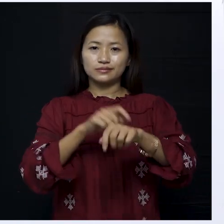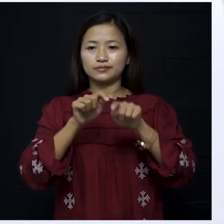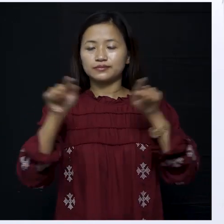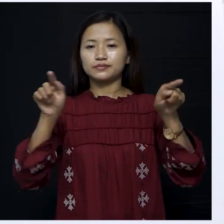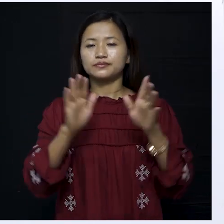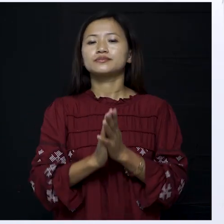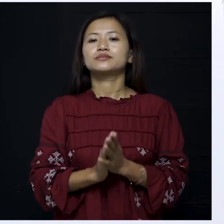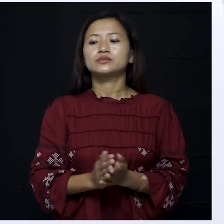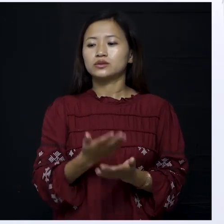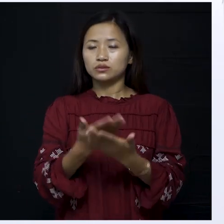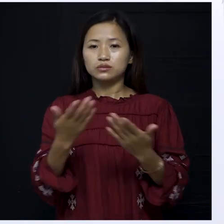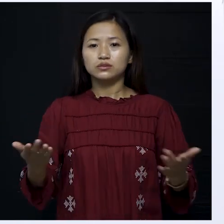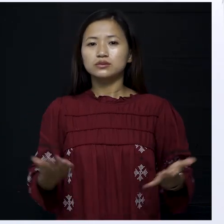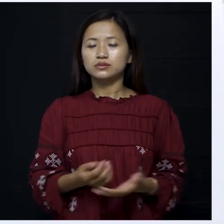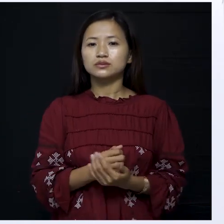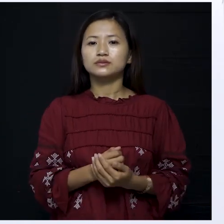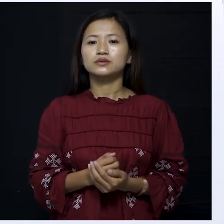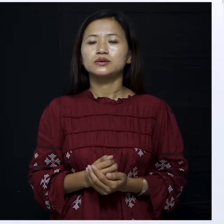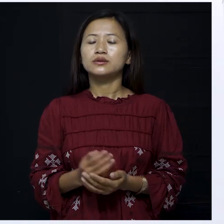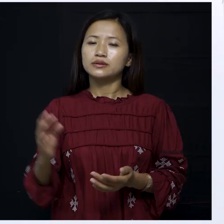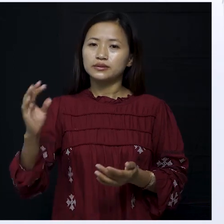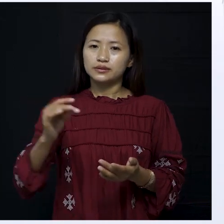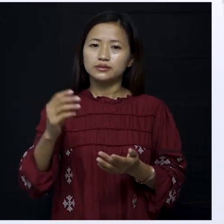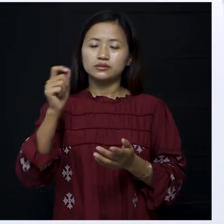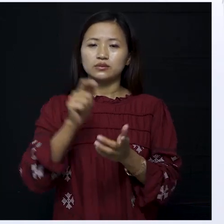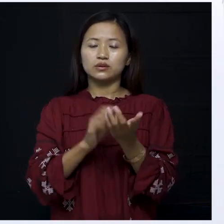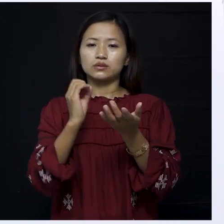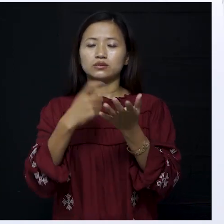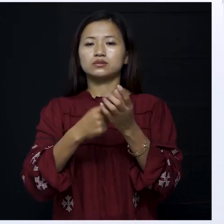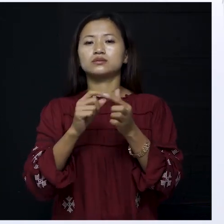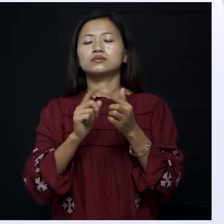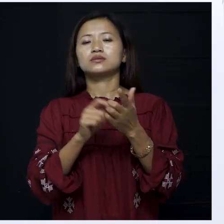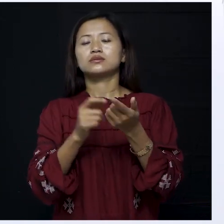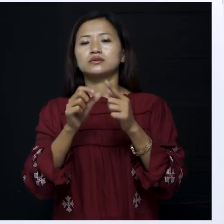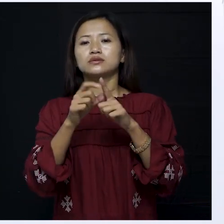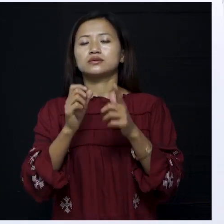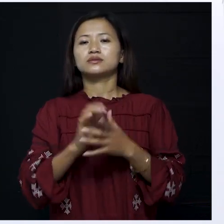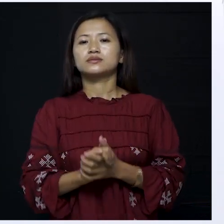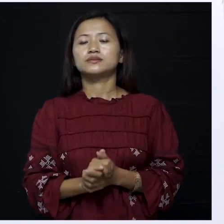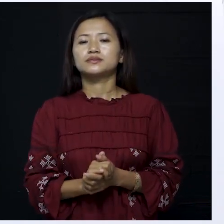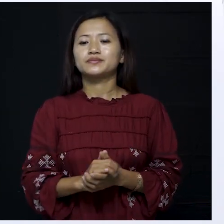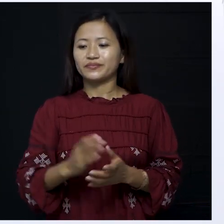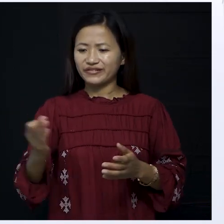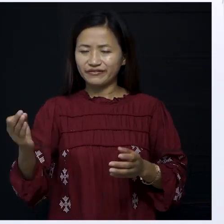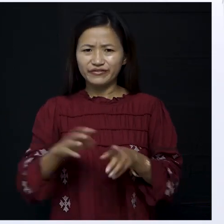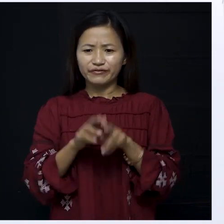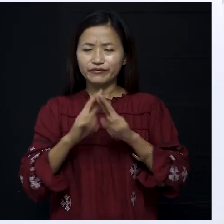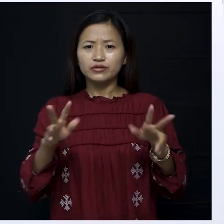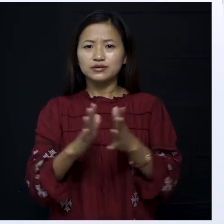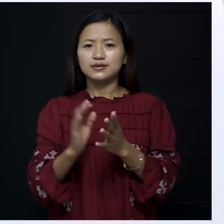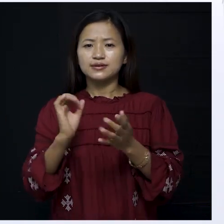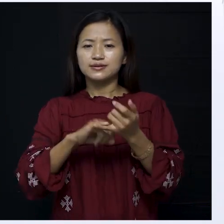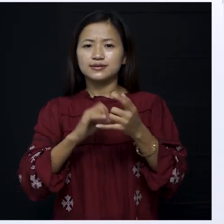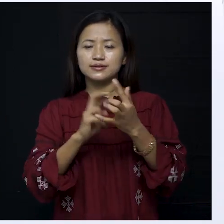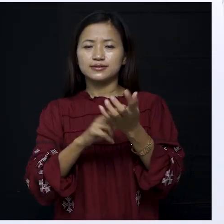you have those things which are yet to occur. So remember, this is going to be very significant in order to